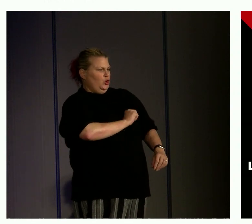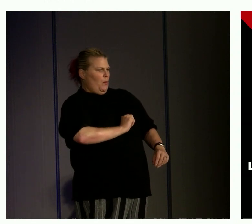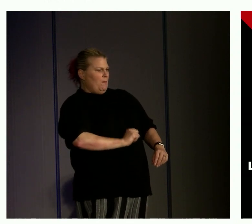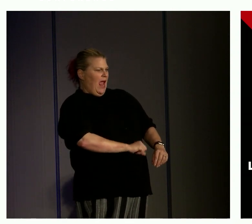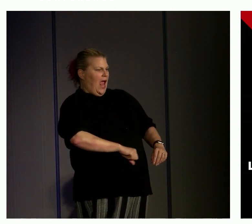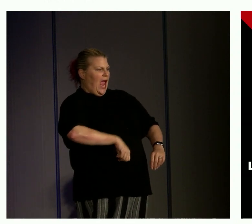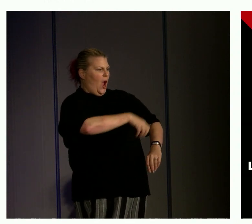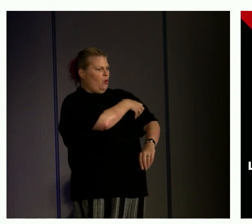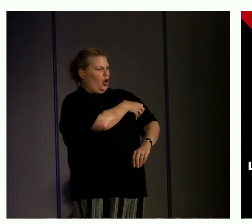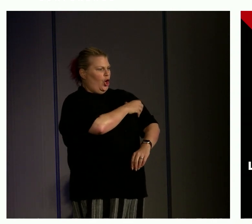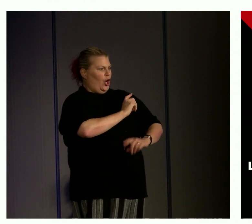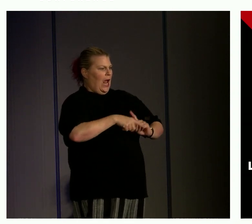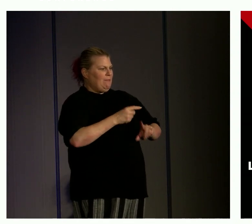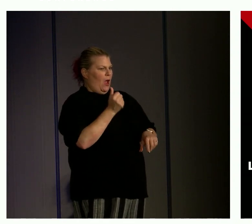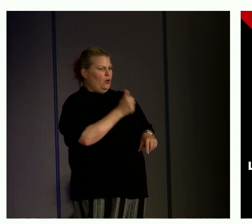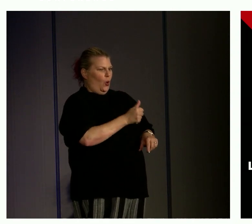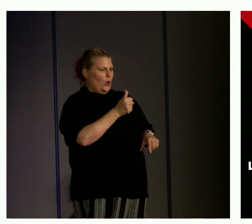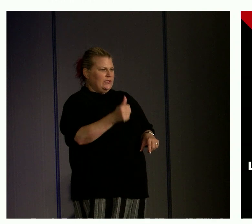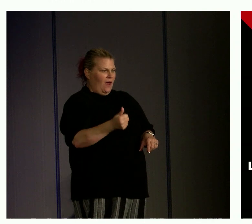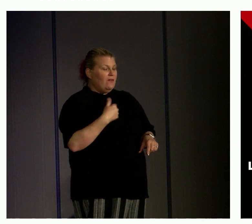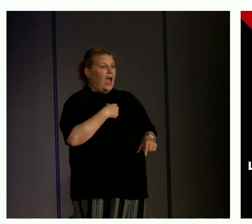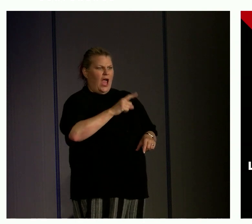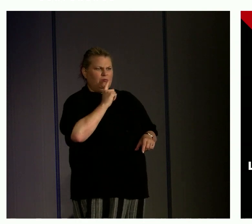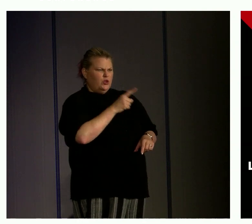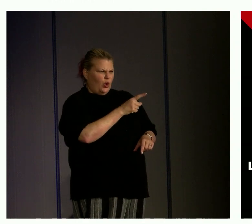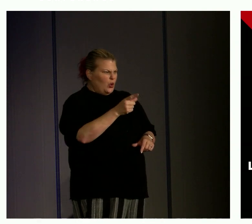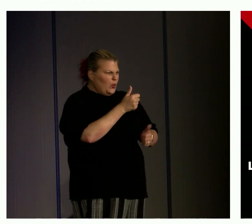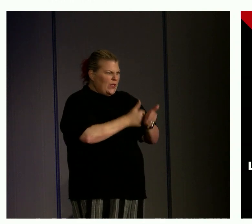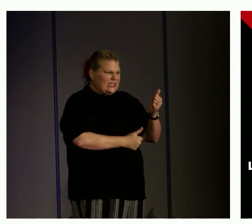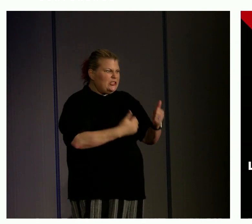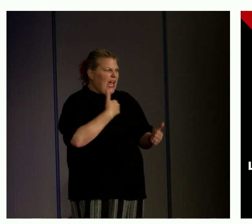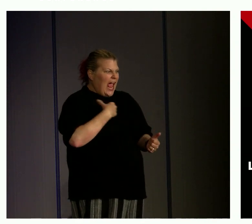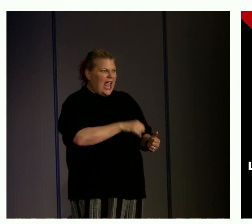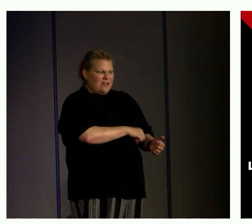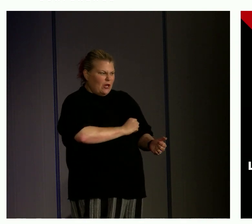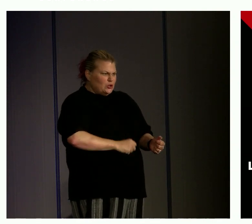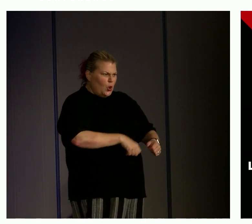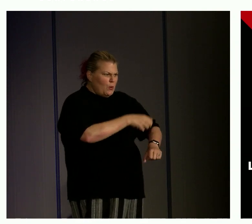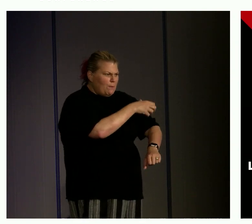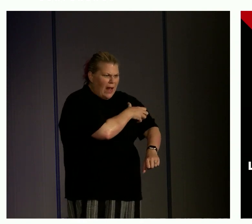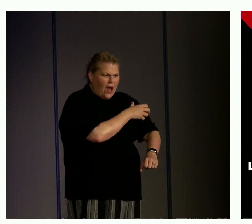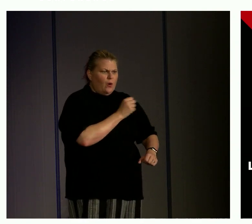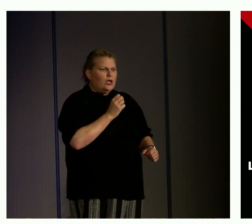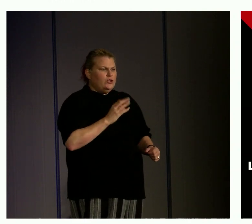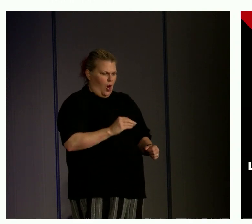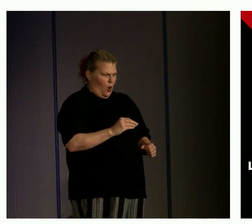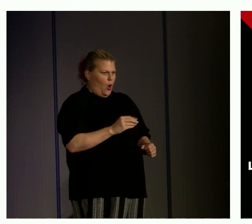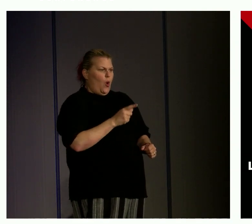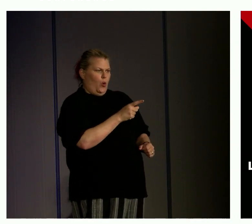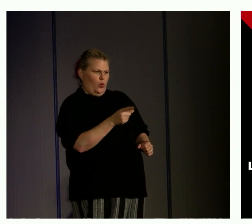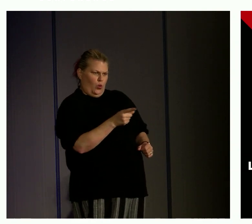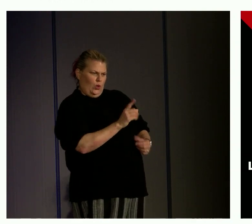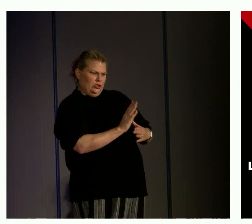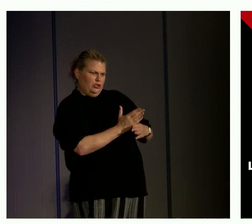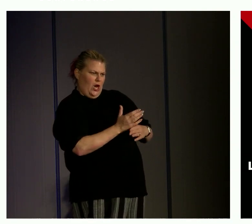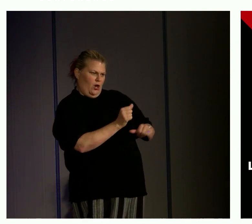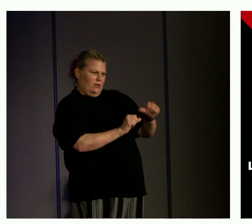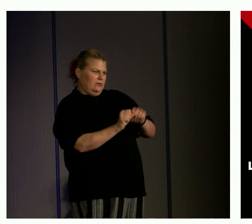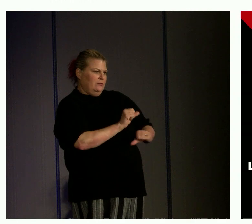about you. I'm sure you have superpower, so just to present you, you share your superpower with